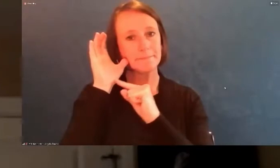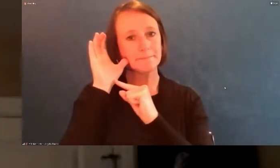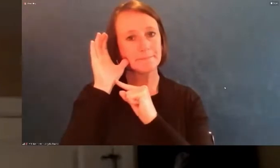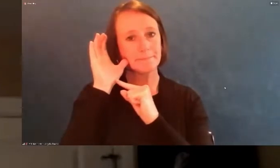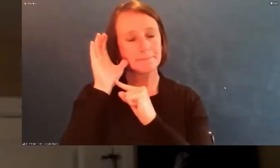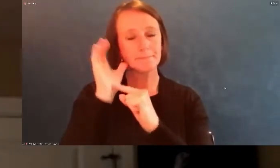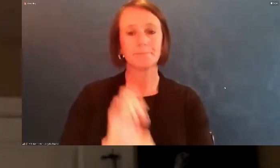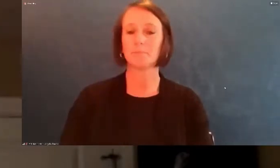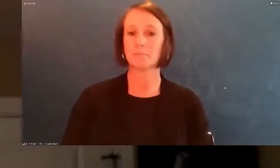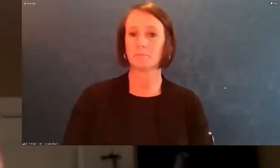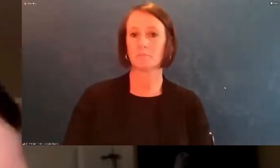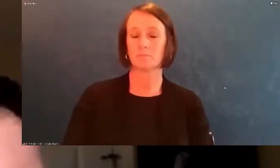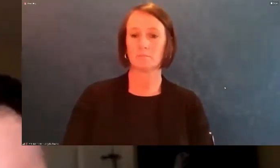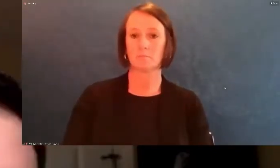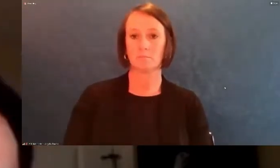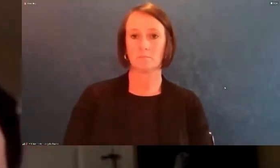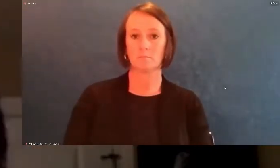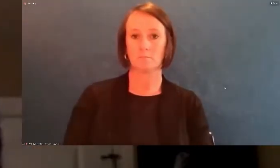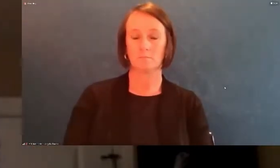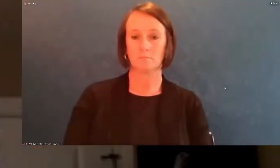Anyone?